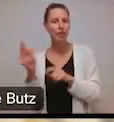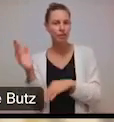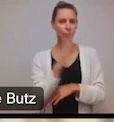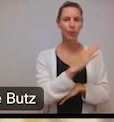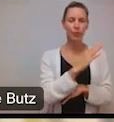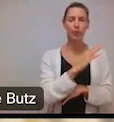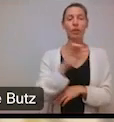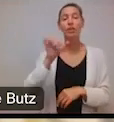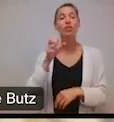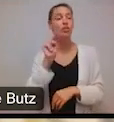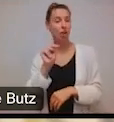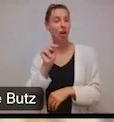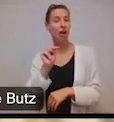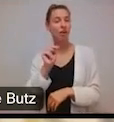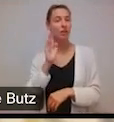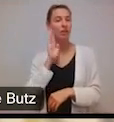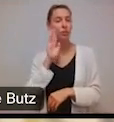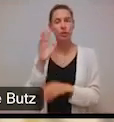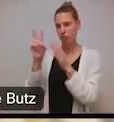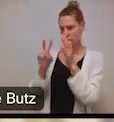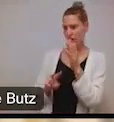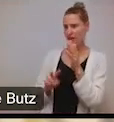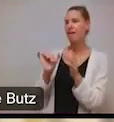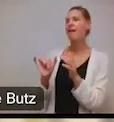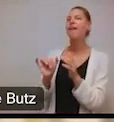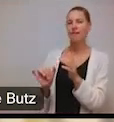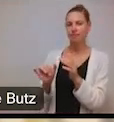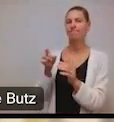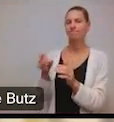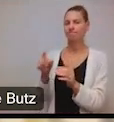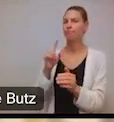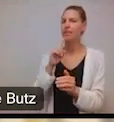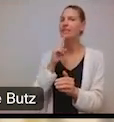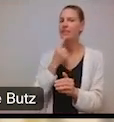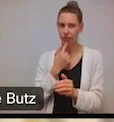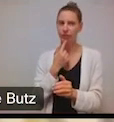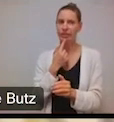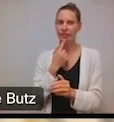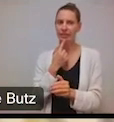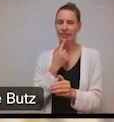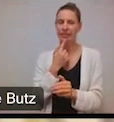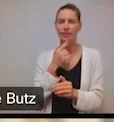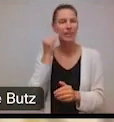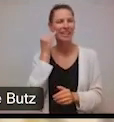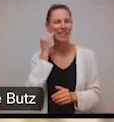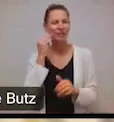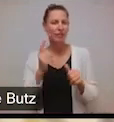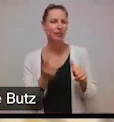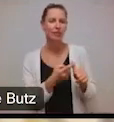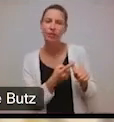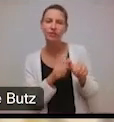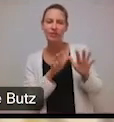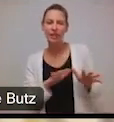will probably take Miriam much more seriously in this situation than if she had sent the original